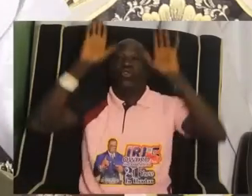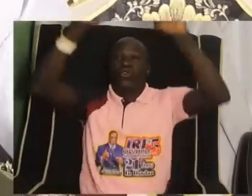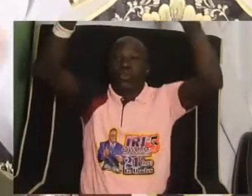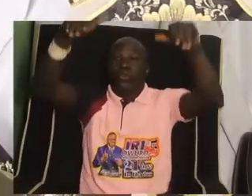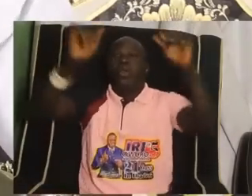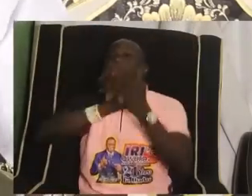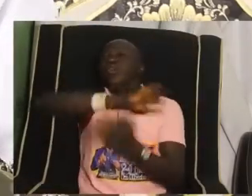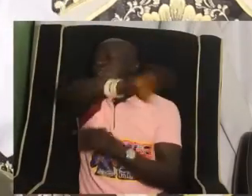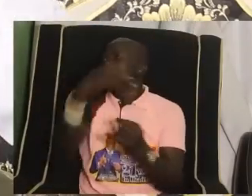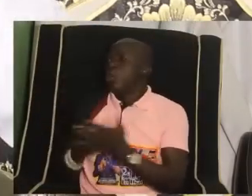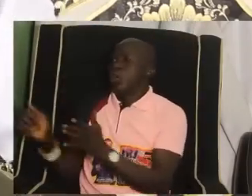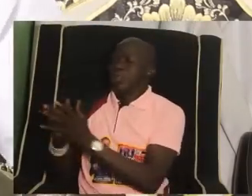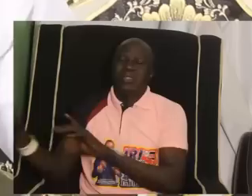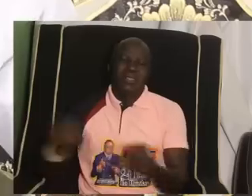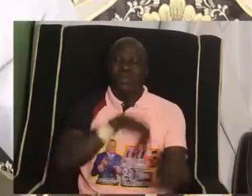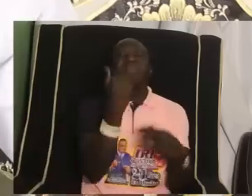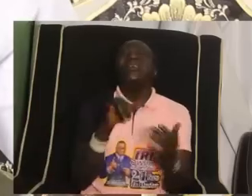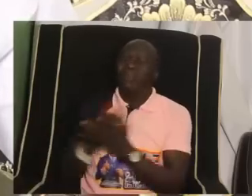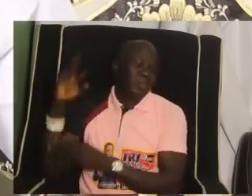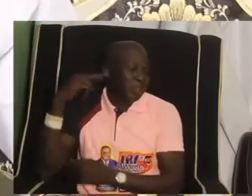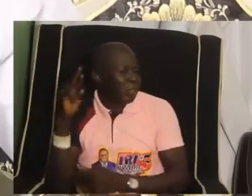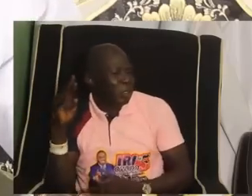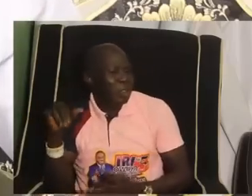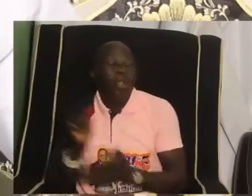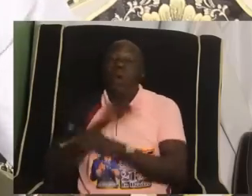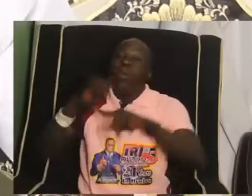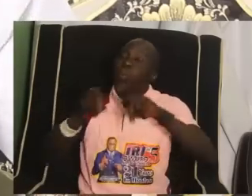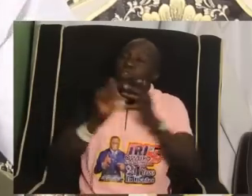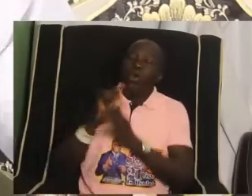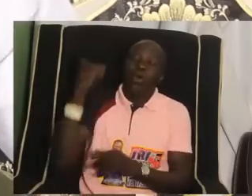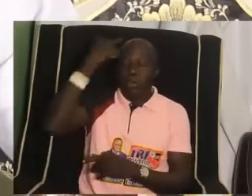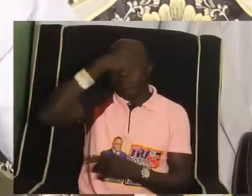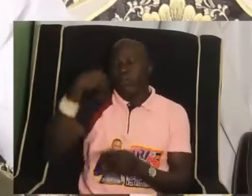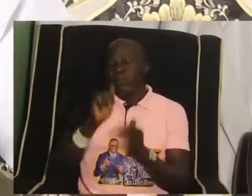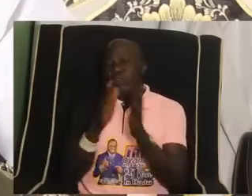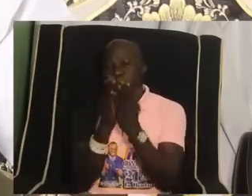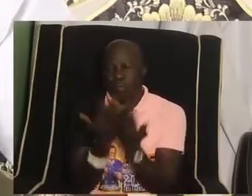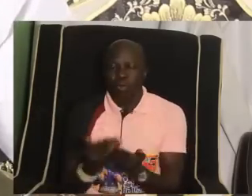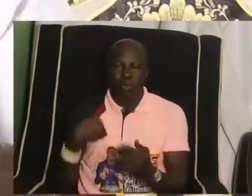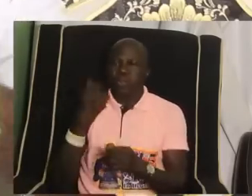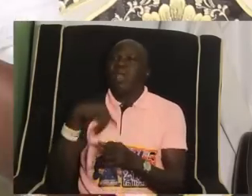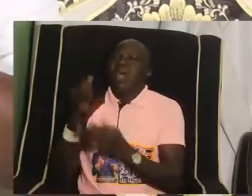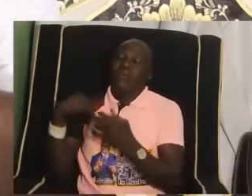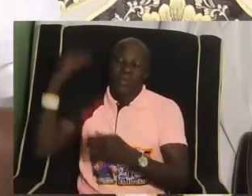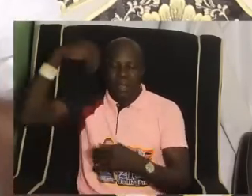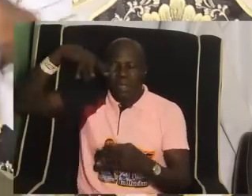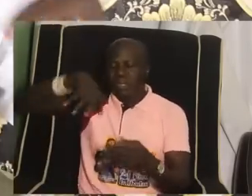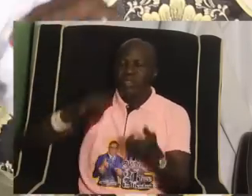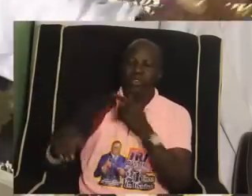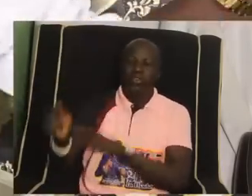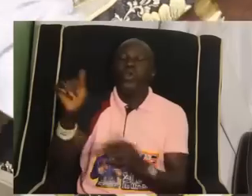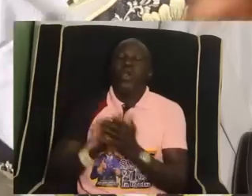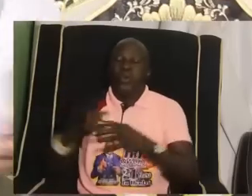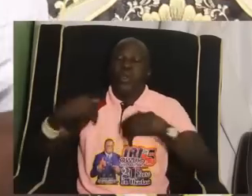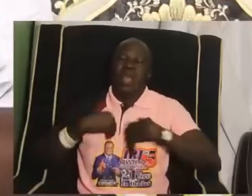on here. He dey gbogbo kan le solo radio. And is everything we can say on radio. Am on Facebook and on fact so. We have privilege to say it on radio. At the Sebioba